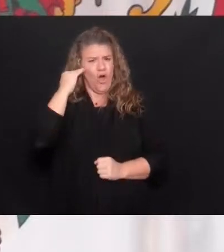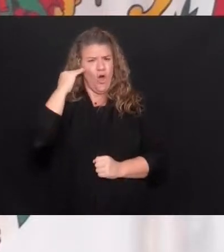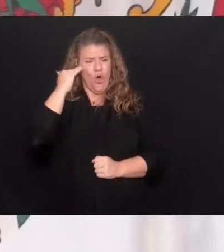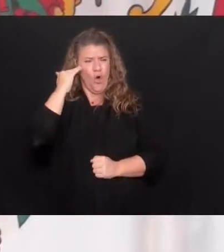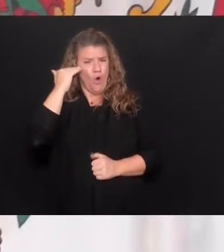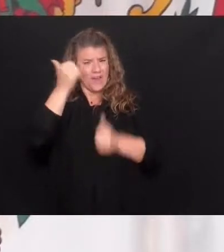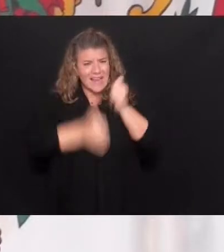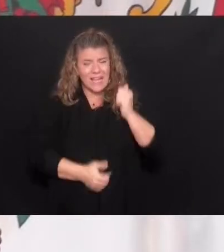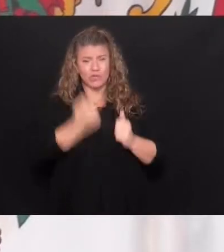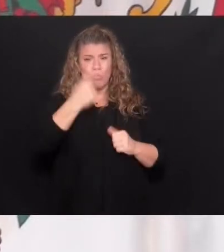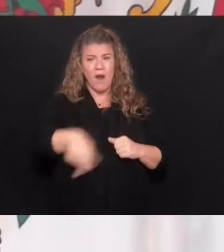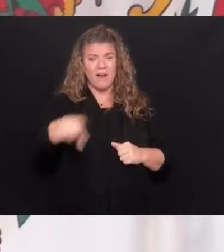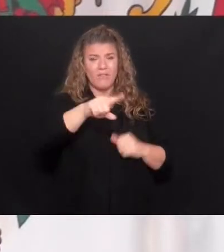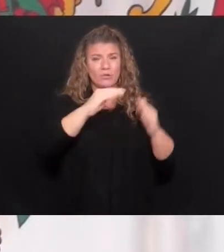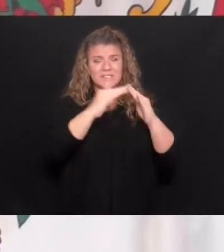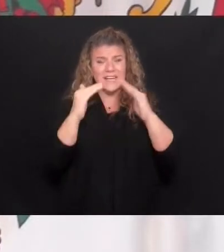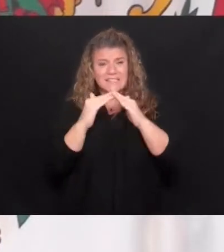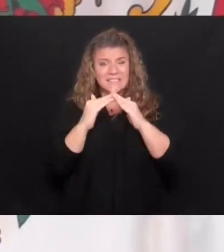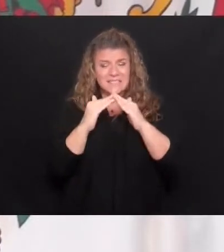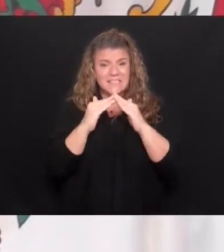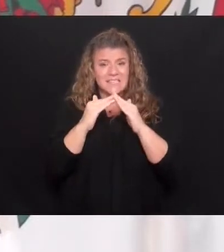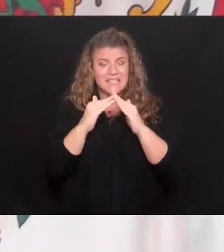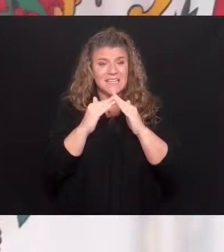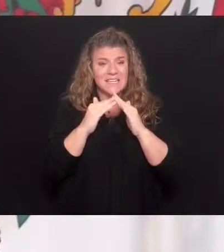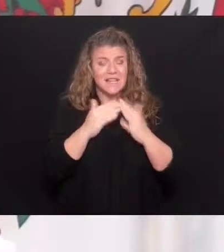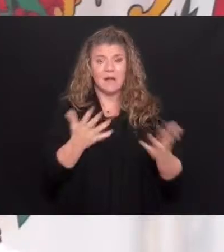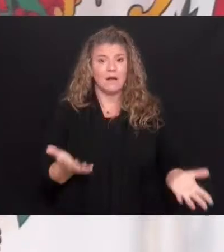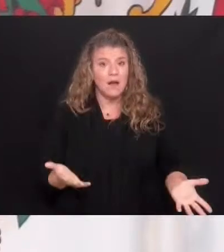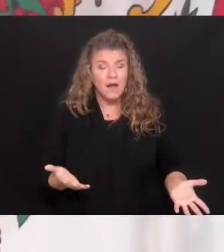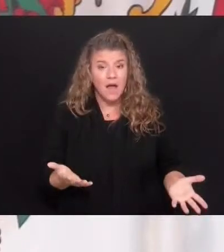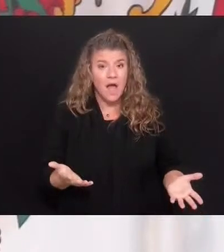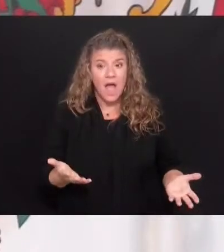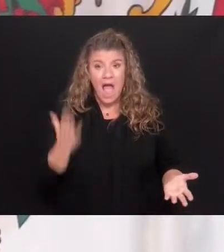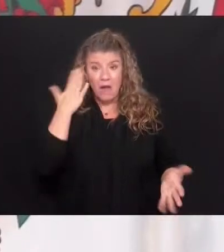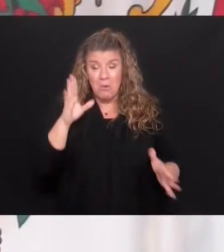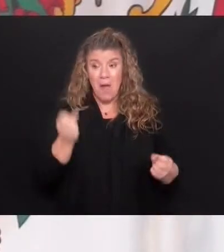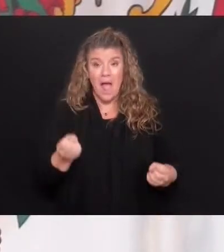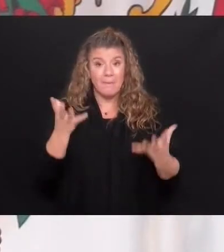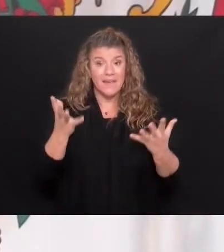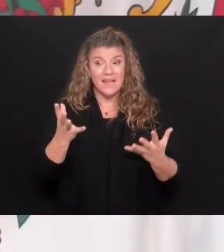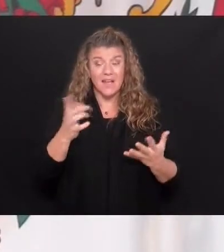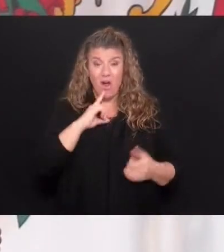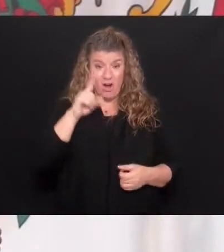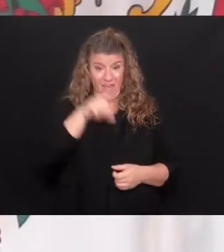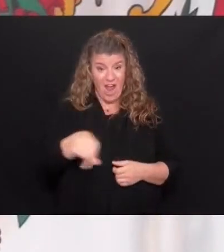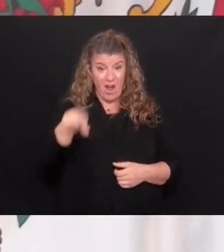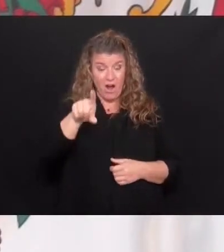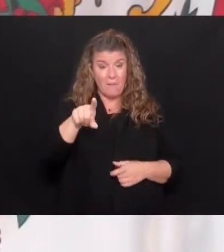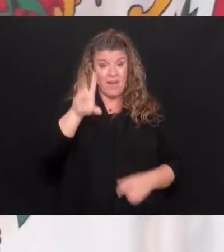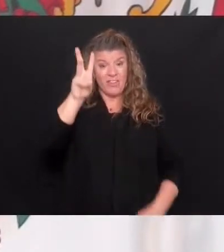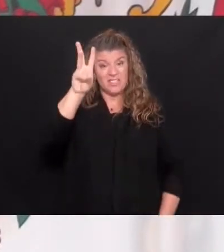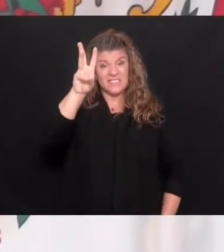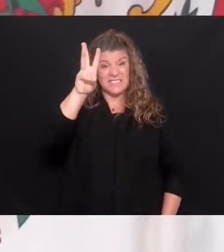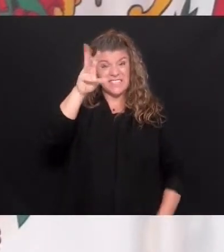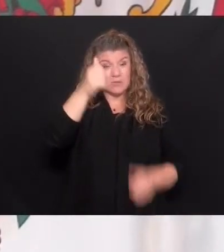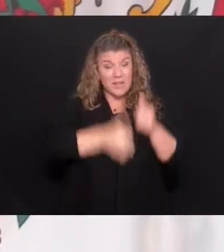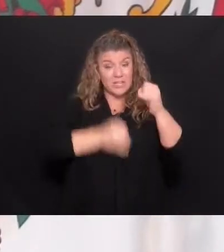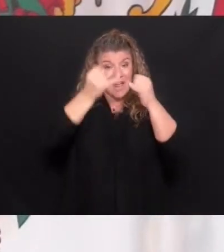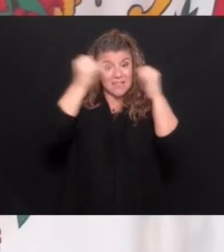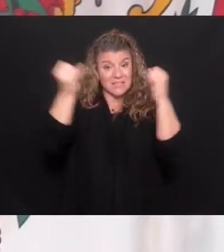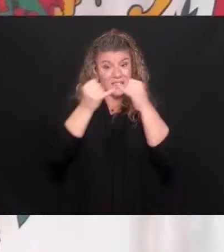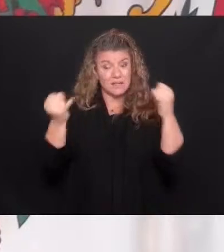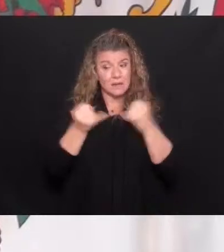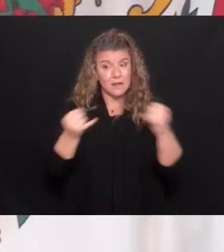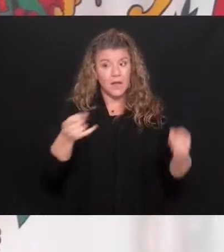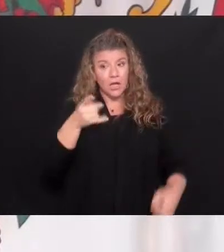every one of those cities and towns, and good gracious, I don't know how many there is but on this, but there's 6 on every line. Can